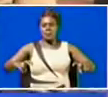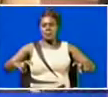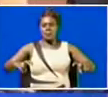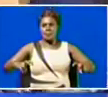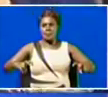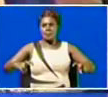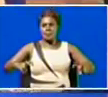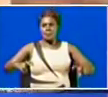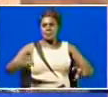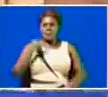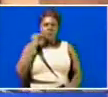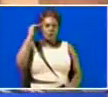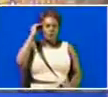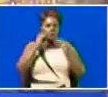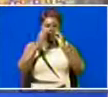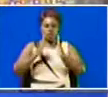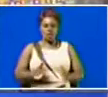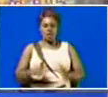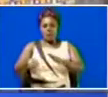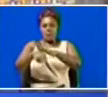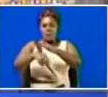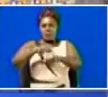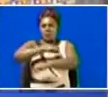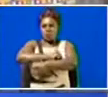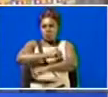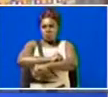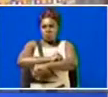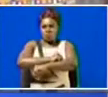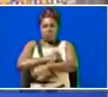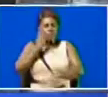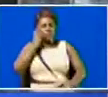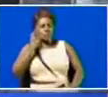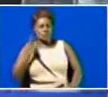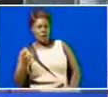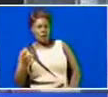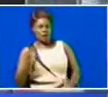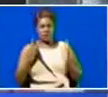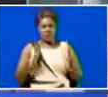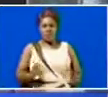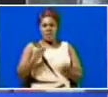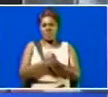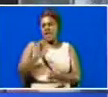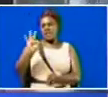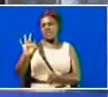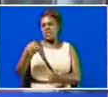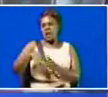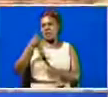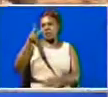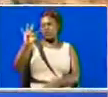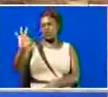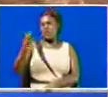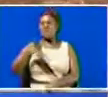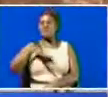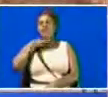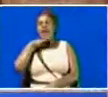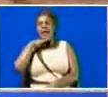Stanley Njoroge, the head teacher for Solai Nakinyo Primary School, is a bereaved man. 13 of the 23 children who died when one